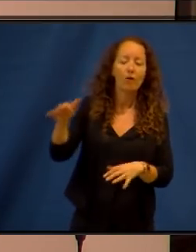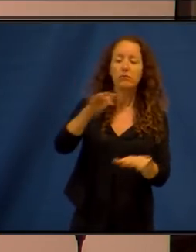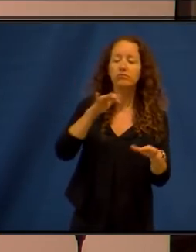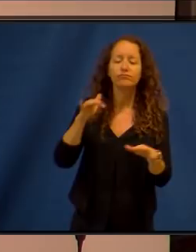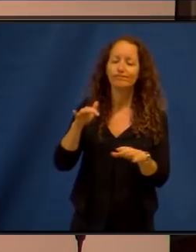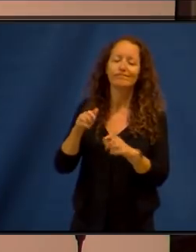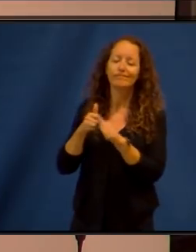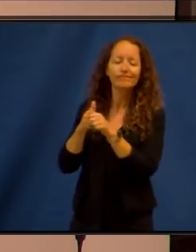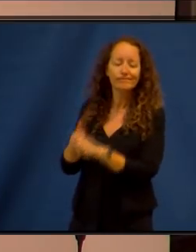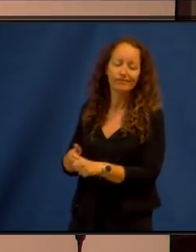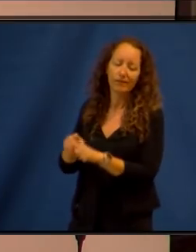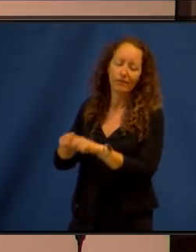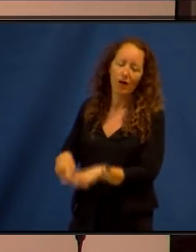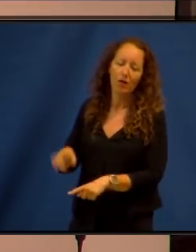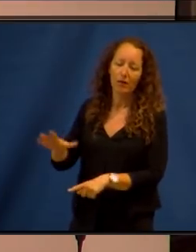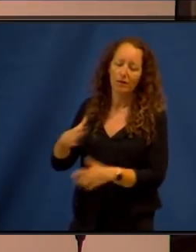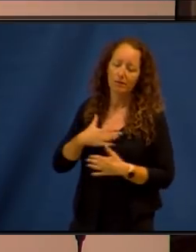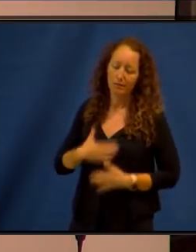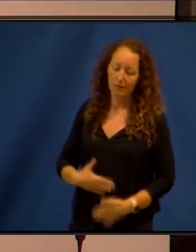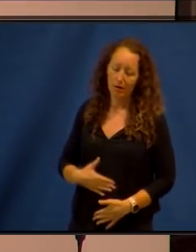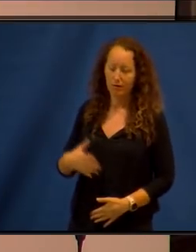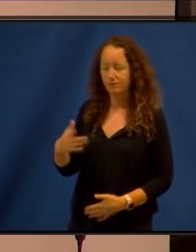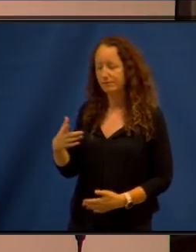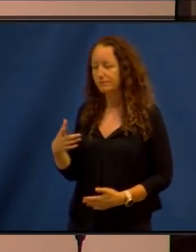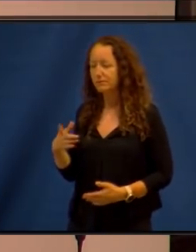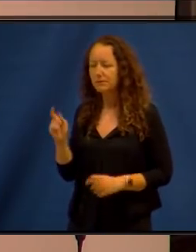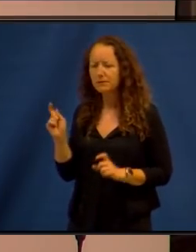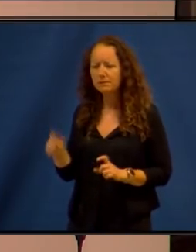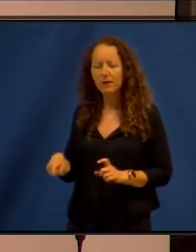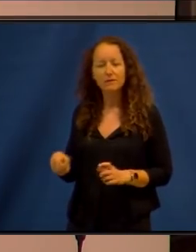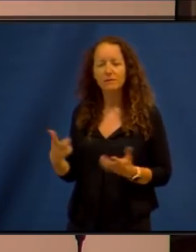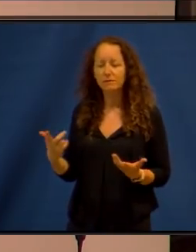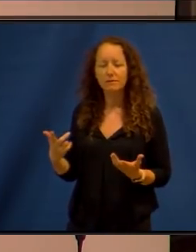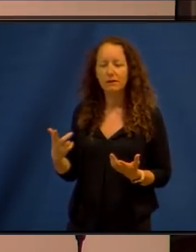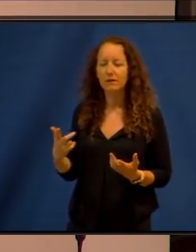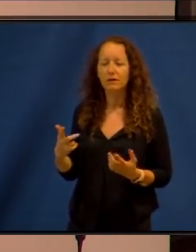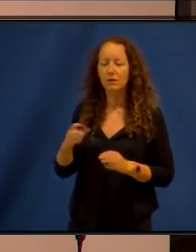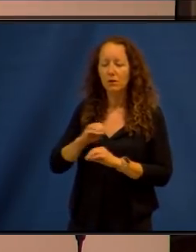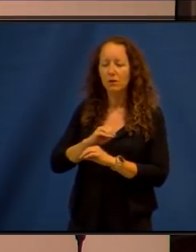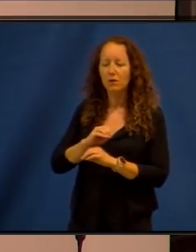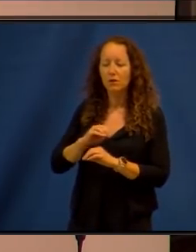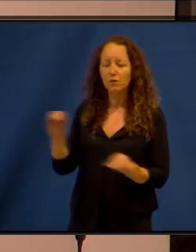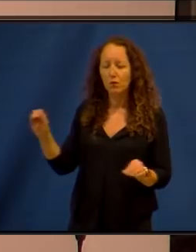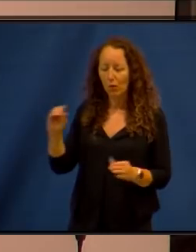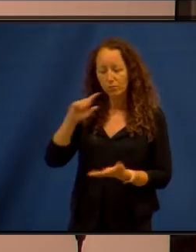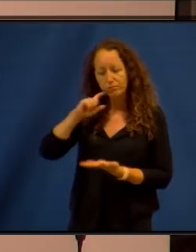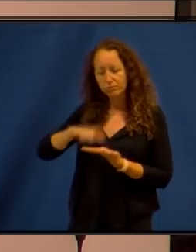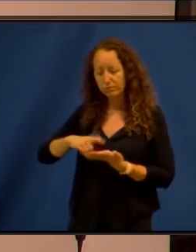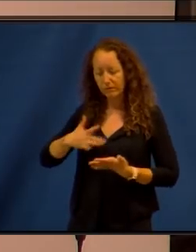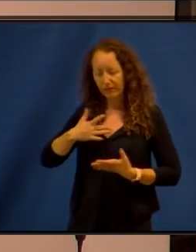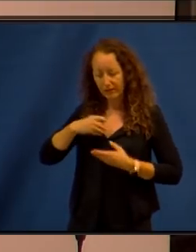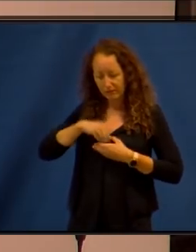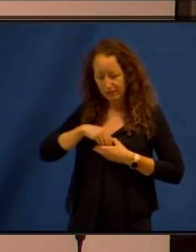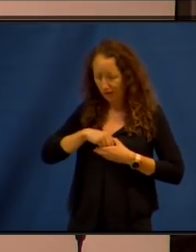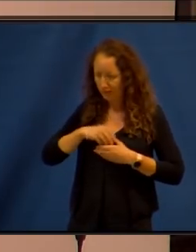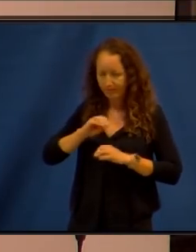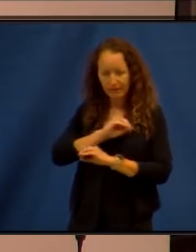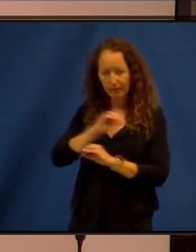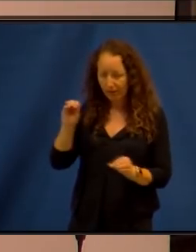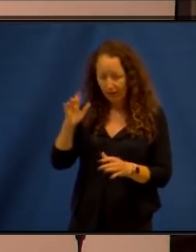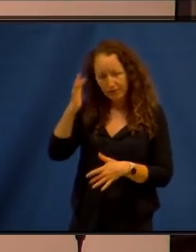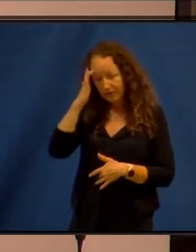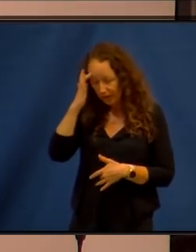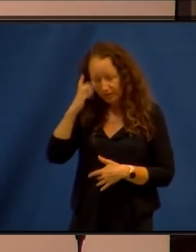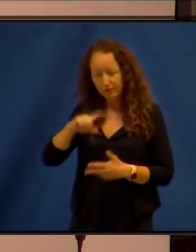be symptom-free, certainly fever-free, for 72 hours. Oh my goodness, okay, get my facts